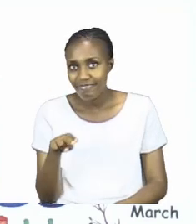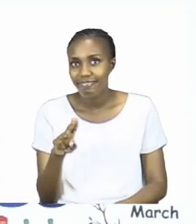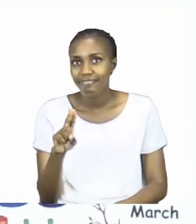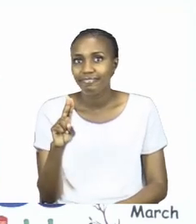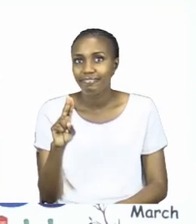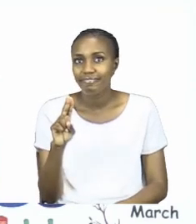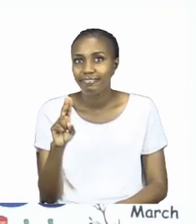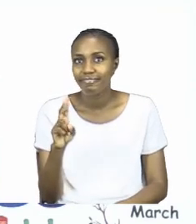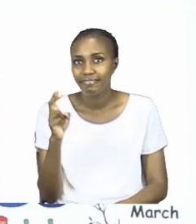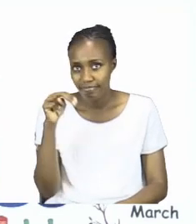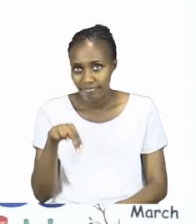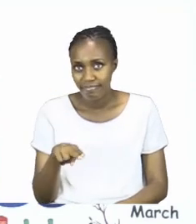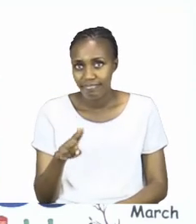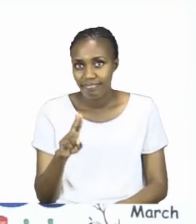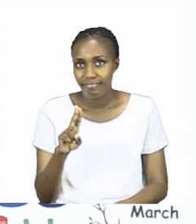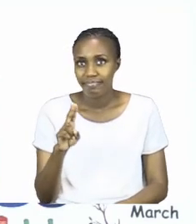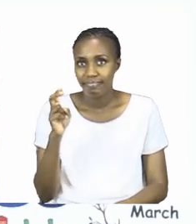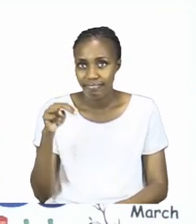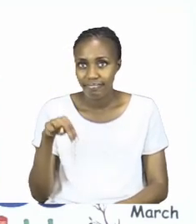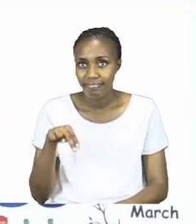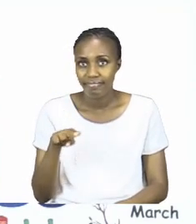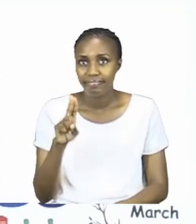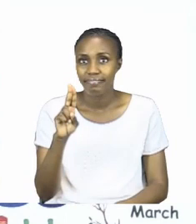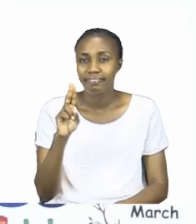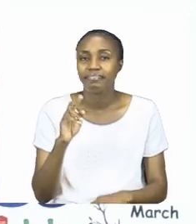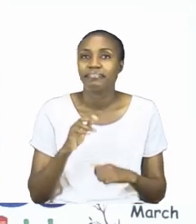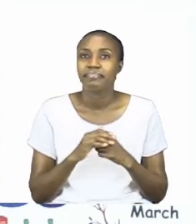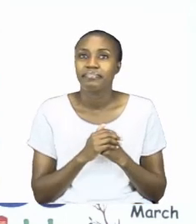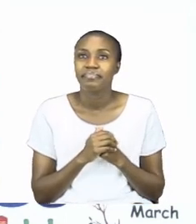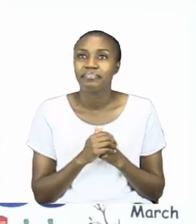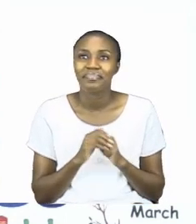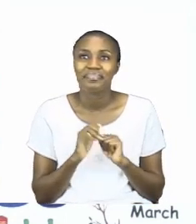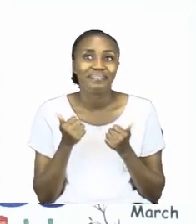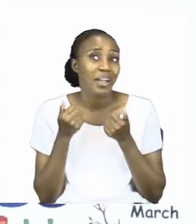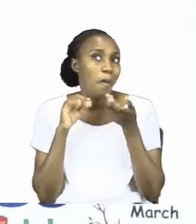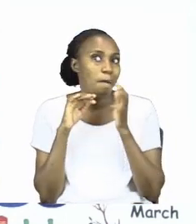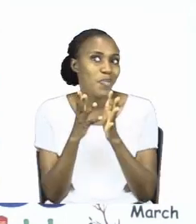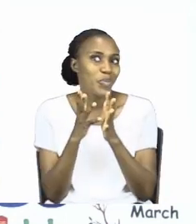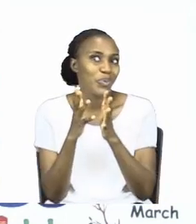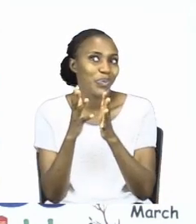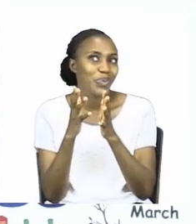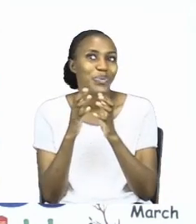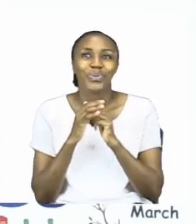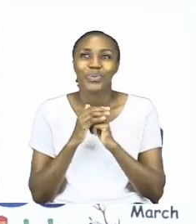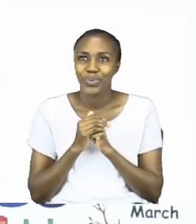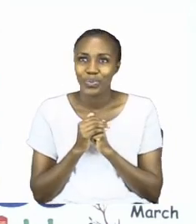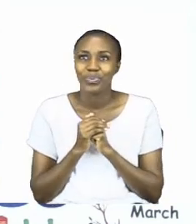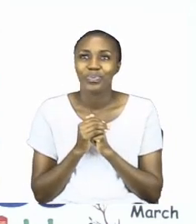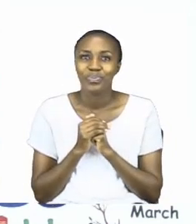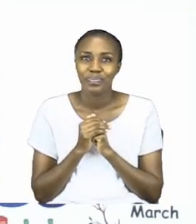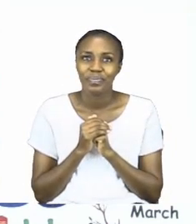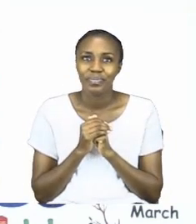Mrs. Units' friends. Good job, everyone. Now, we are looking